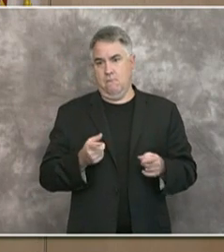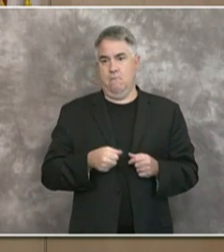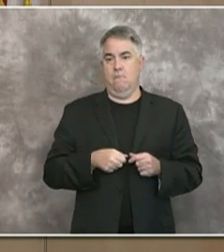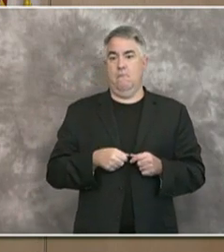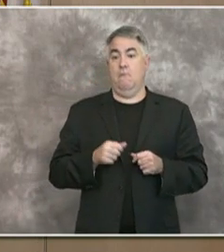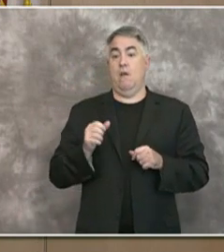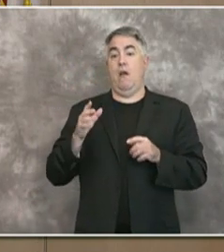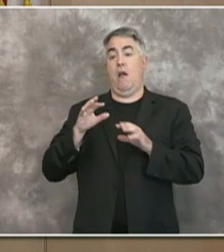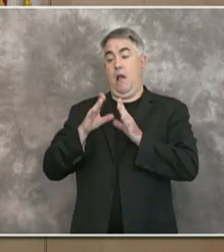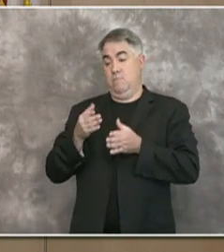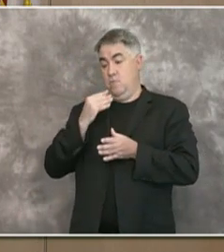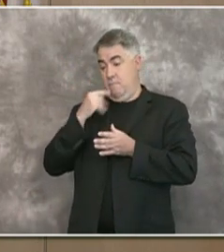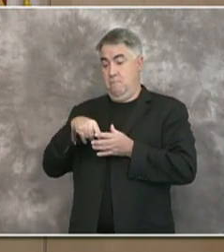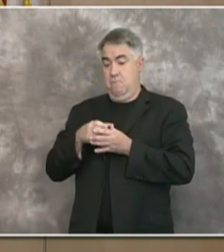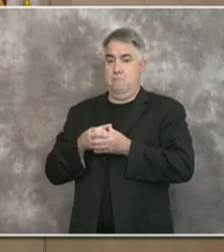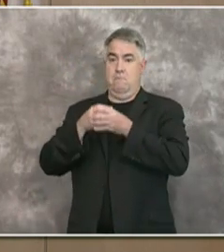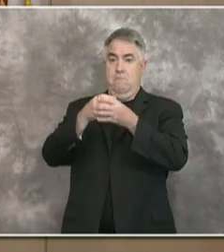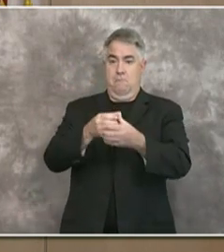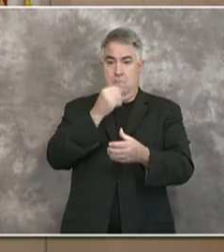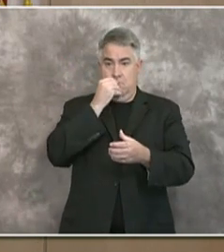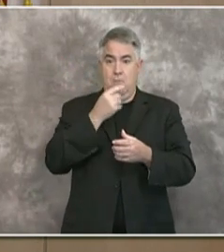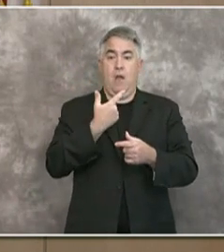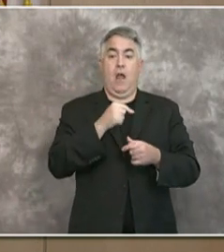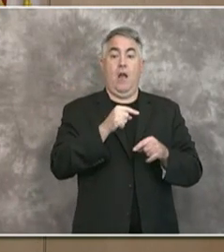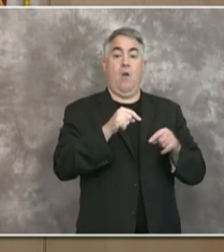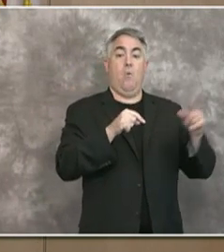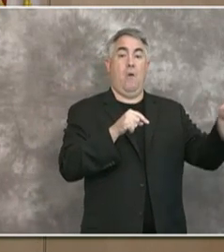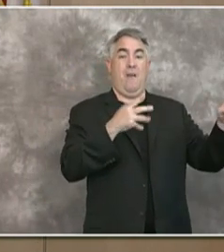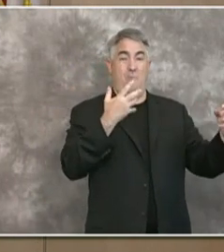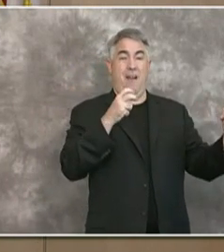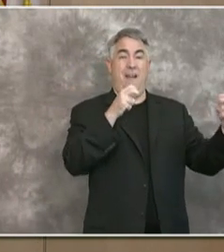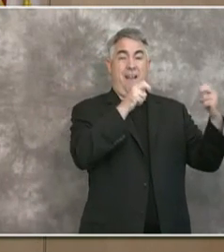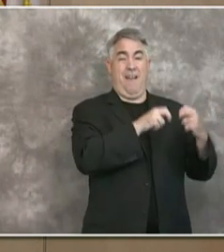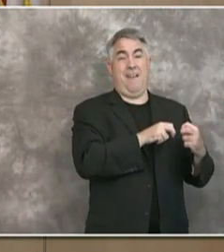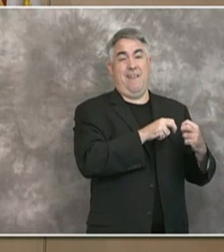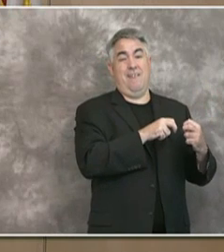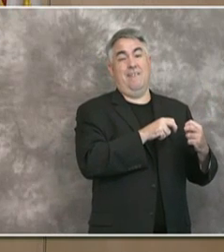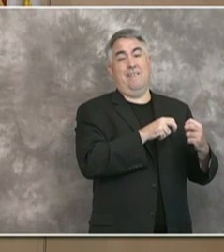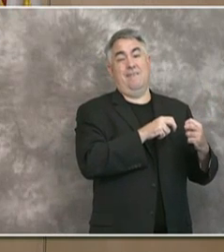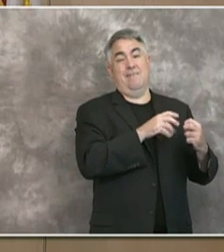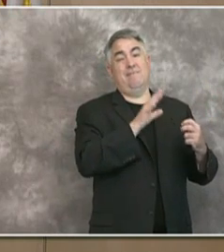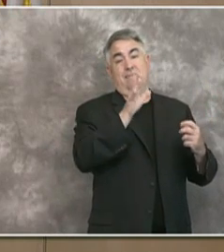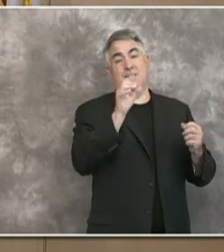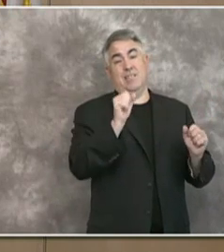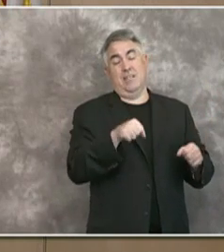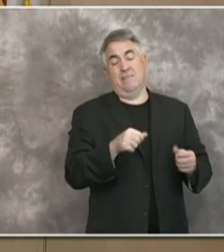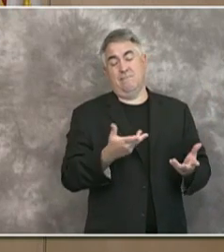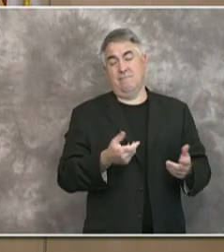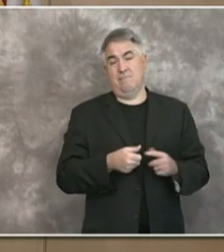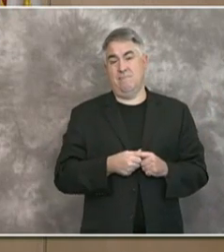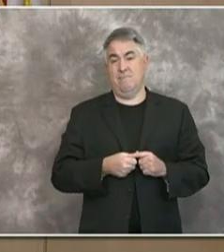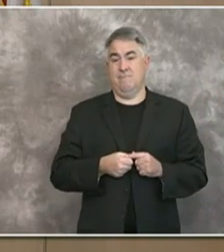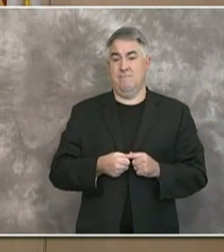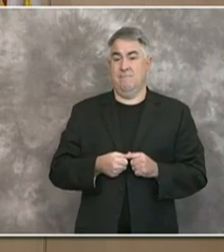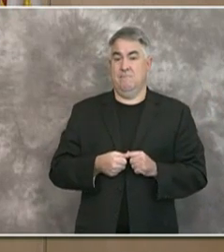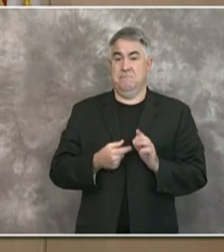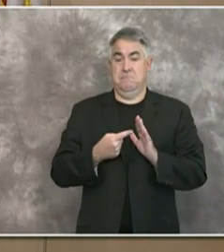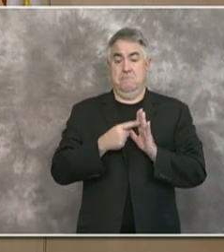anyone else that they want to be seated at their table. So that's what's in the order, and that's what we are following.